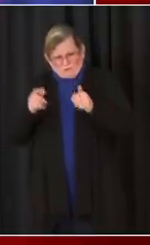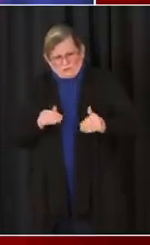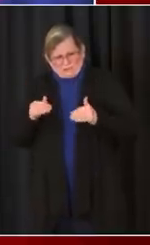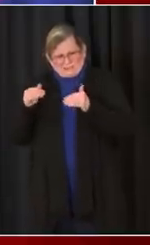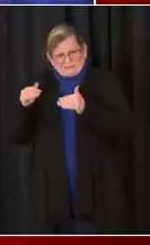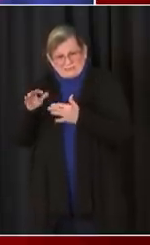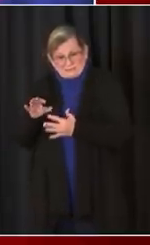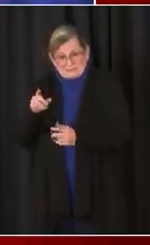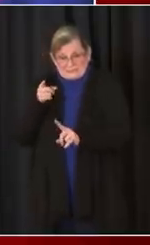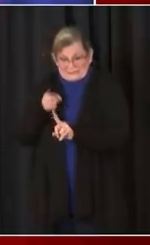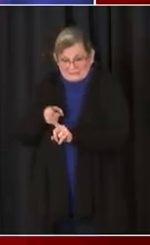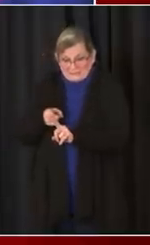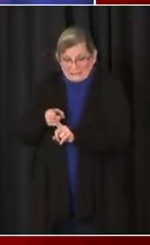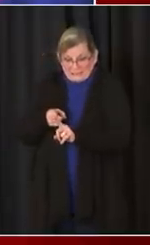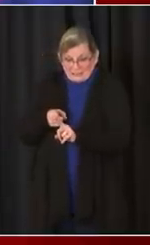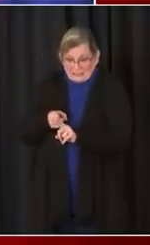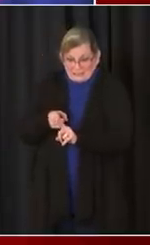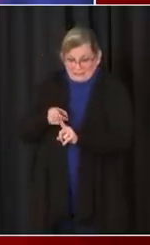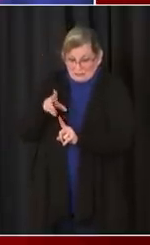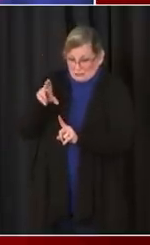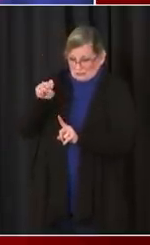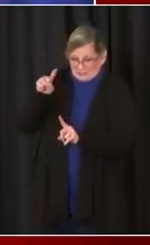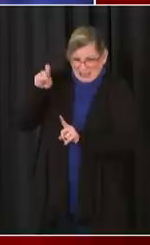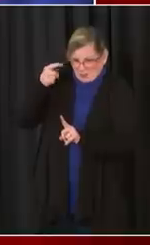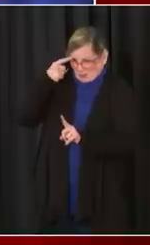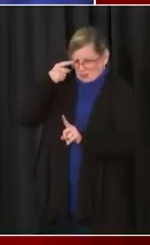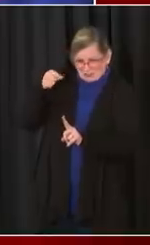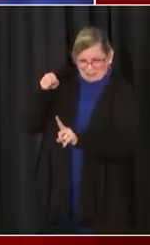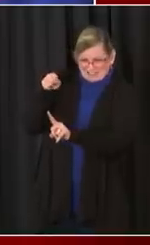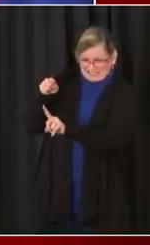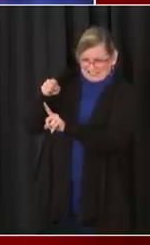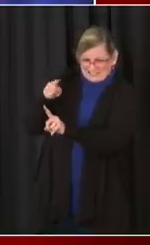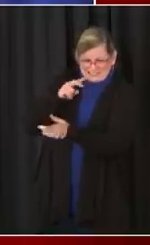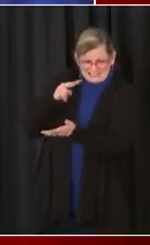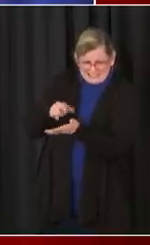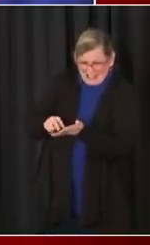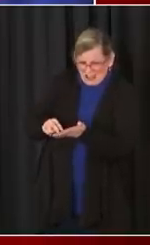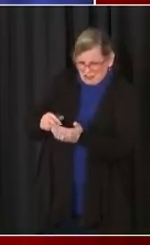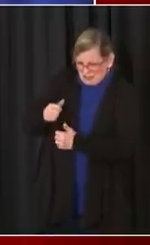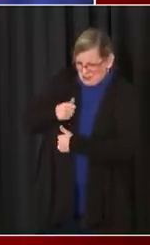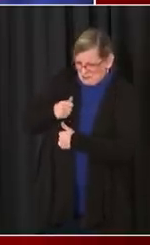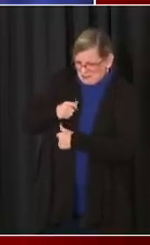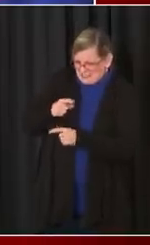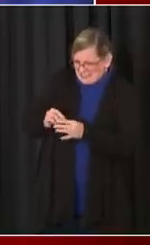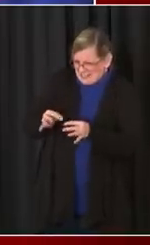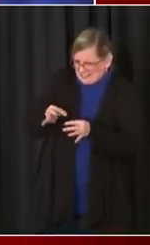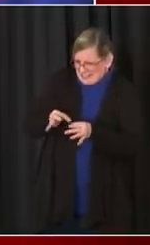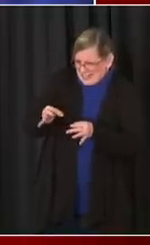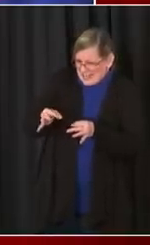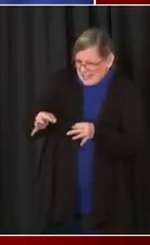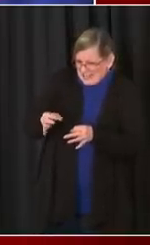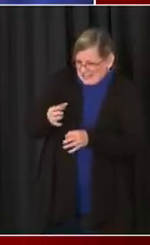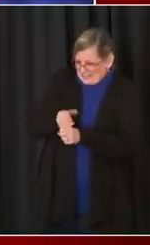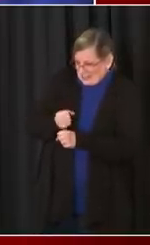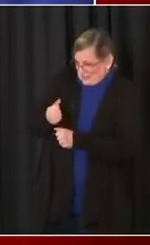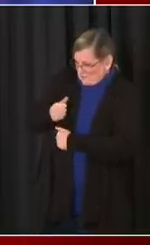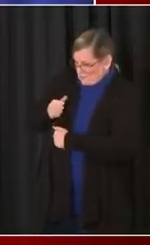then Secretary McCarthy yesterday spoke about a delay of getting federal forces into the district. How would you classify it?